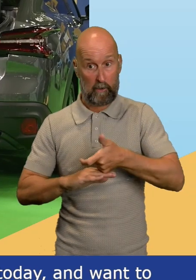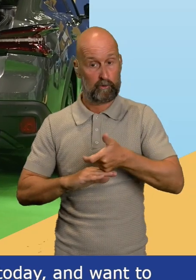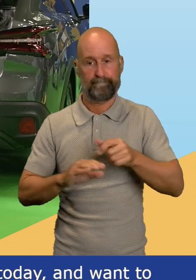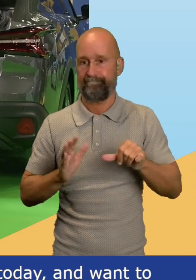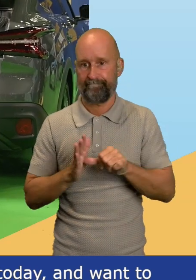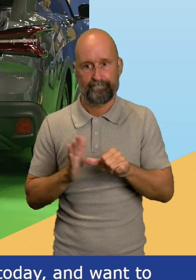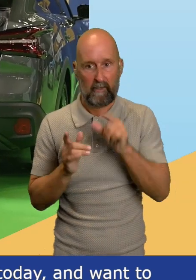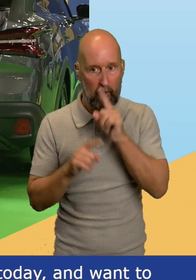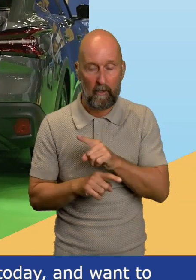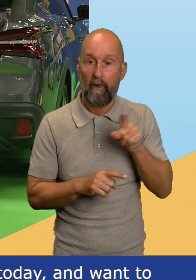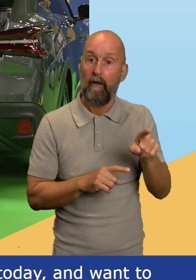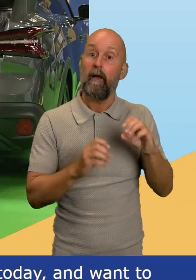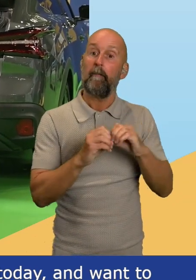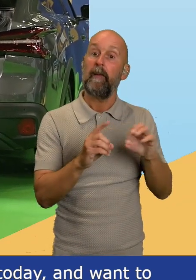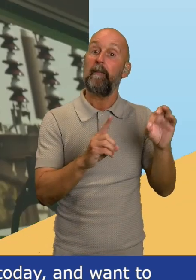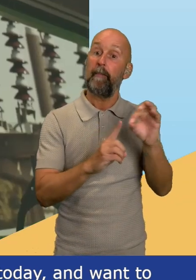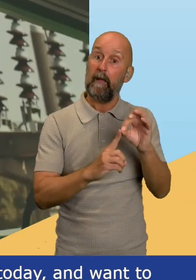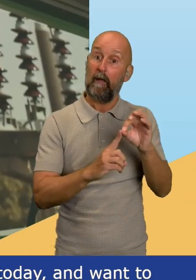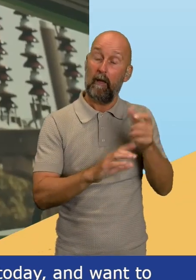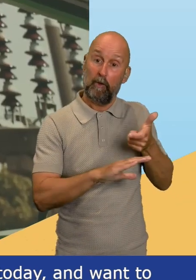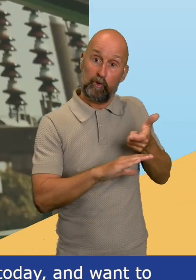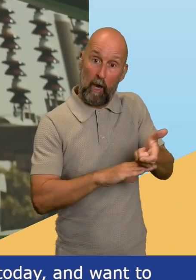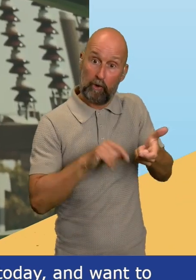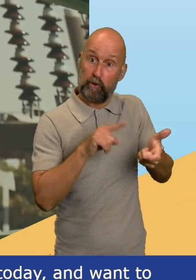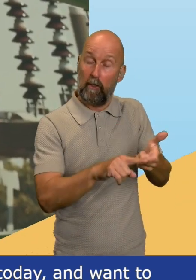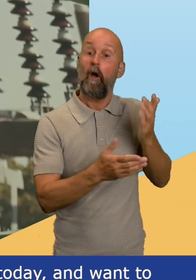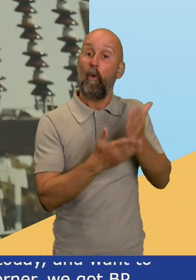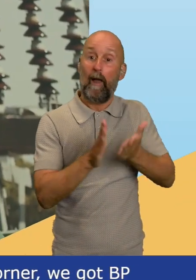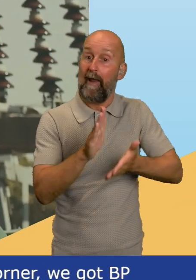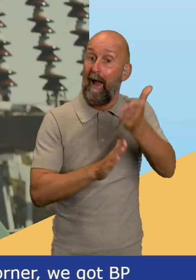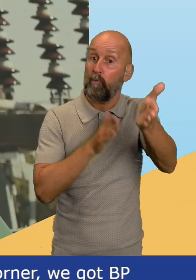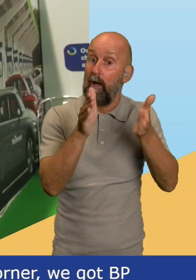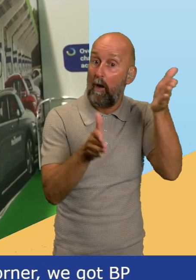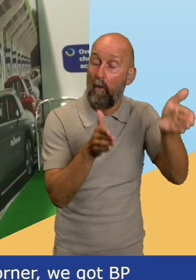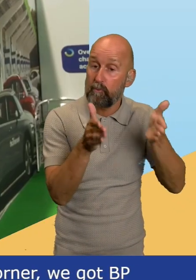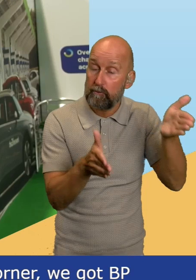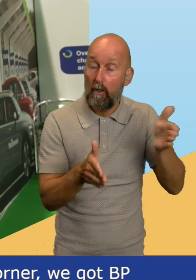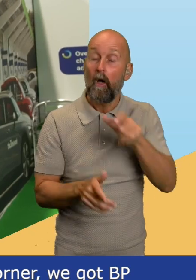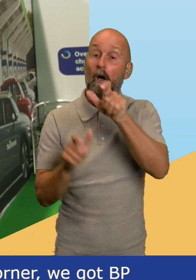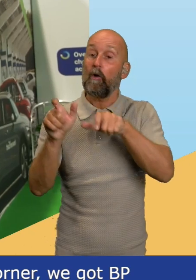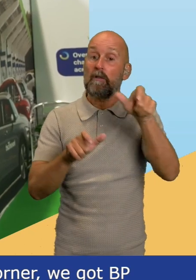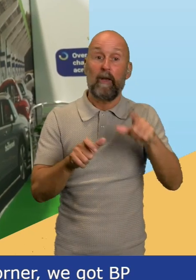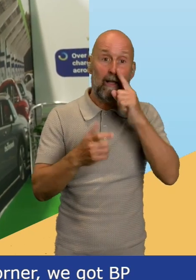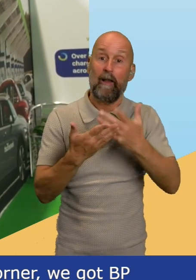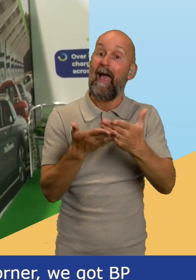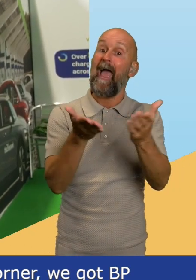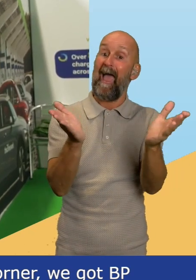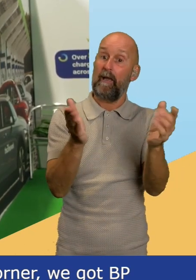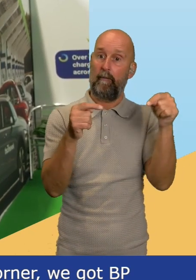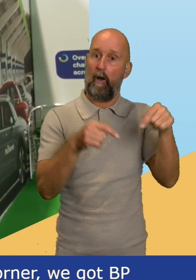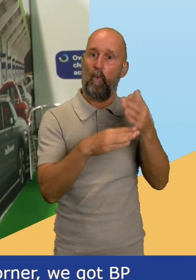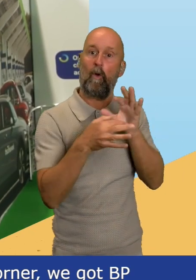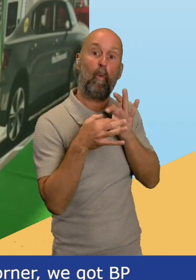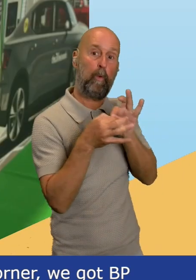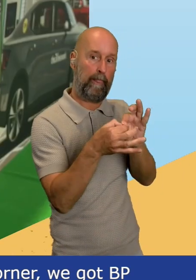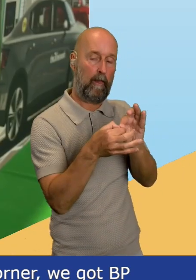BP Pulse is part of our solution for charging on the go, charging when out and about. Of course, customers can use any charger, but this is where we've worked